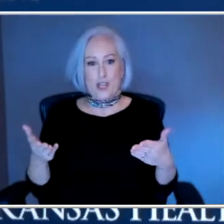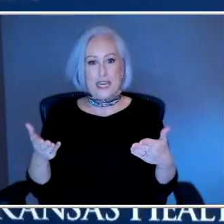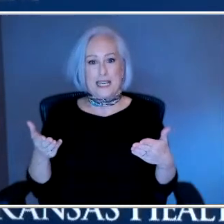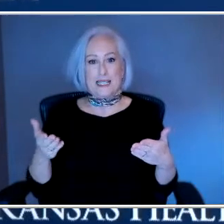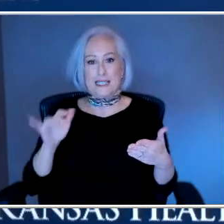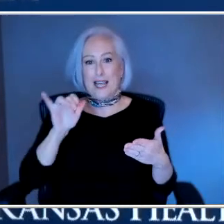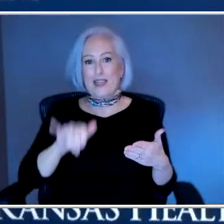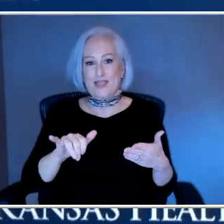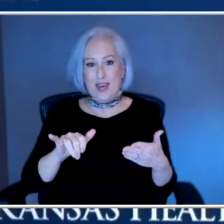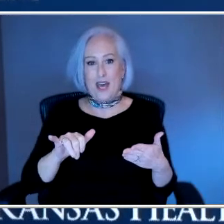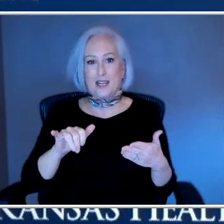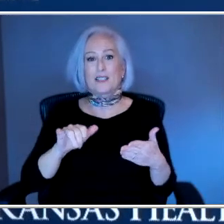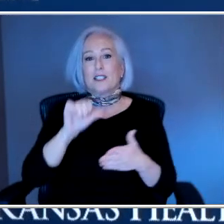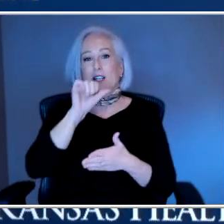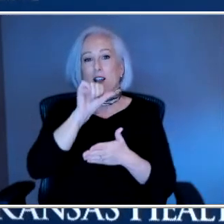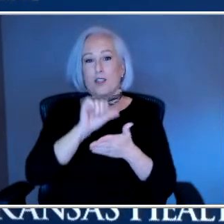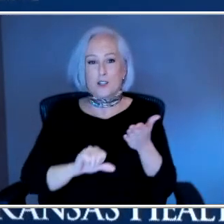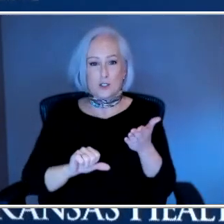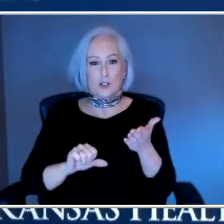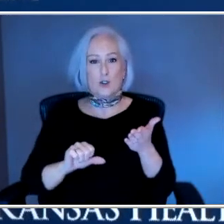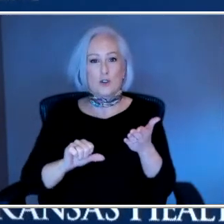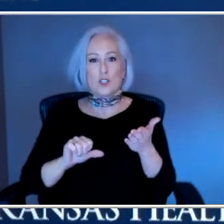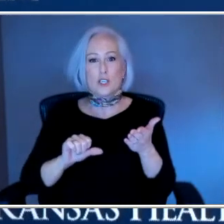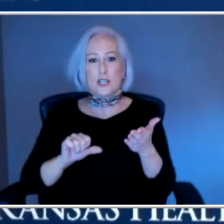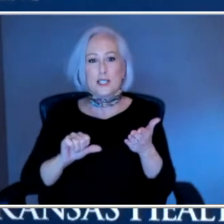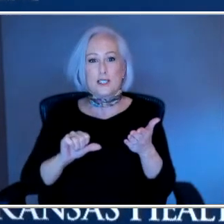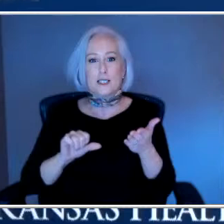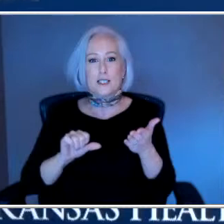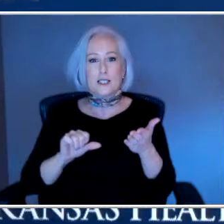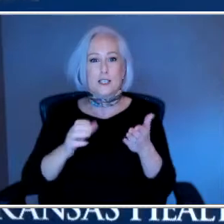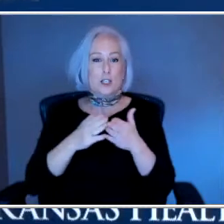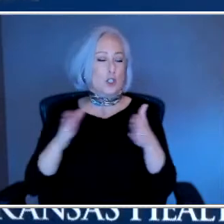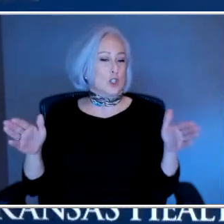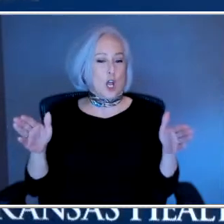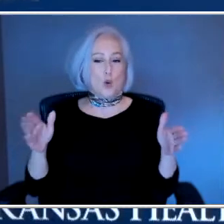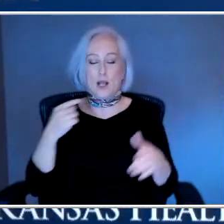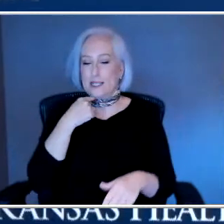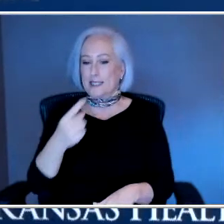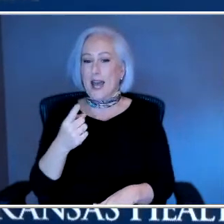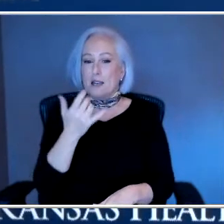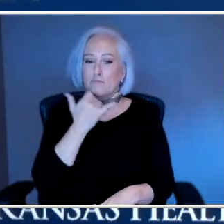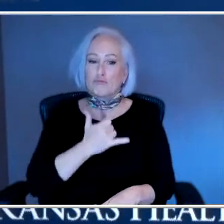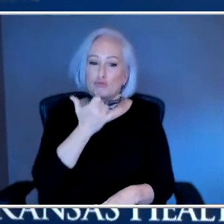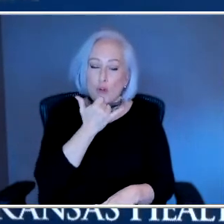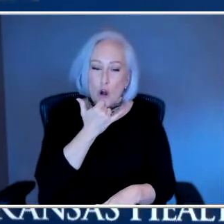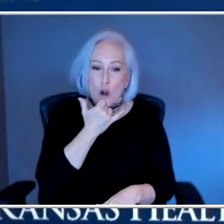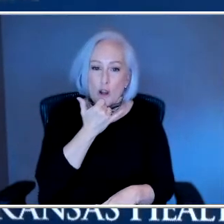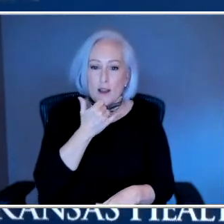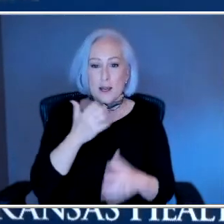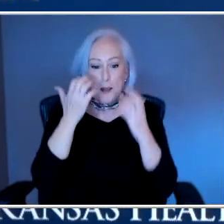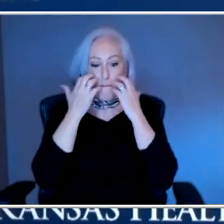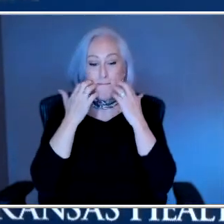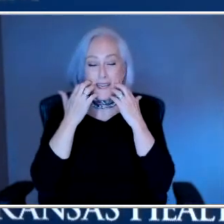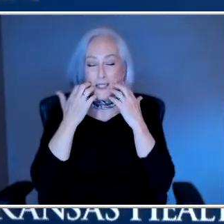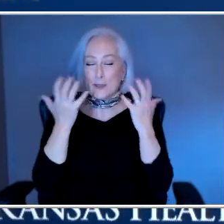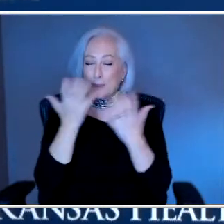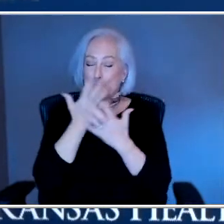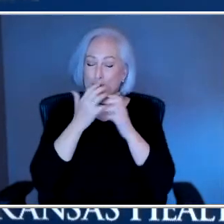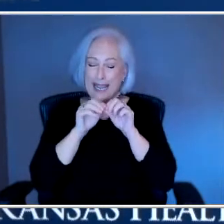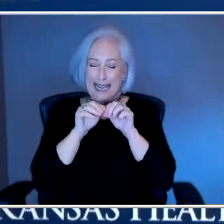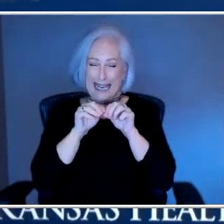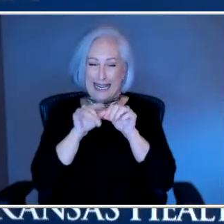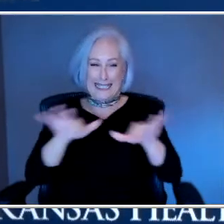has stated that is just plain wrong. So, you know, measles is very contagious. It is probably the most contagious